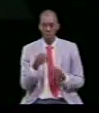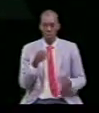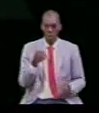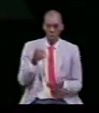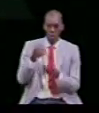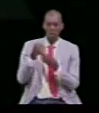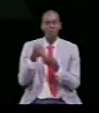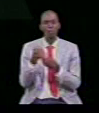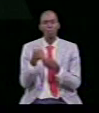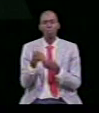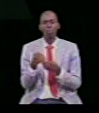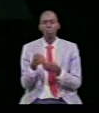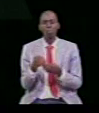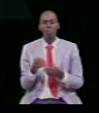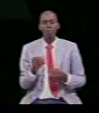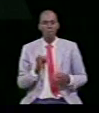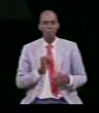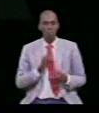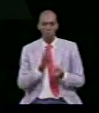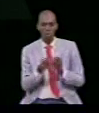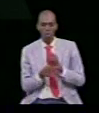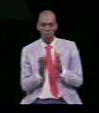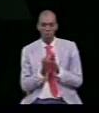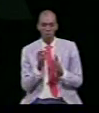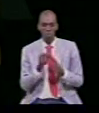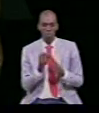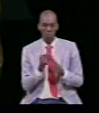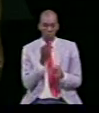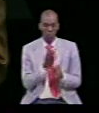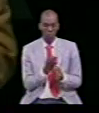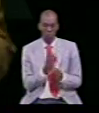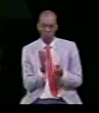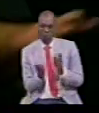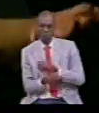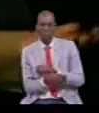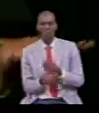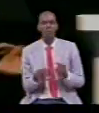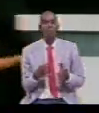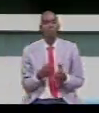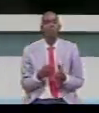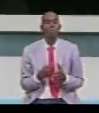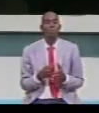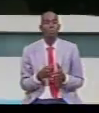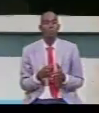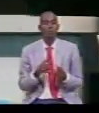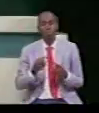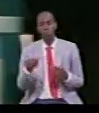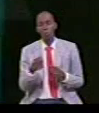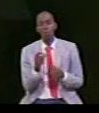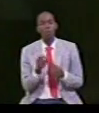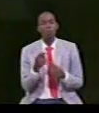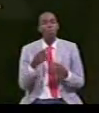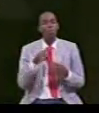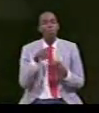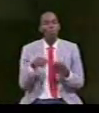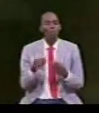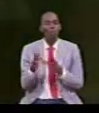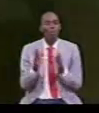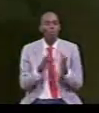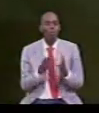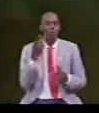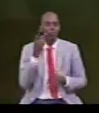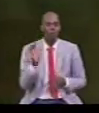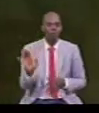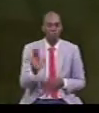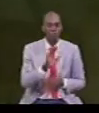for instead of that faith. How do you see love? It says, when Jesus saw their